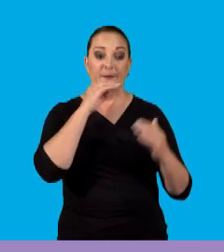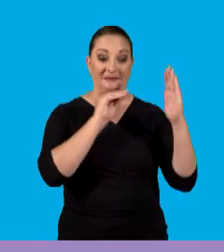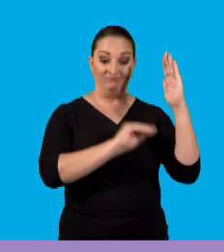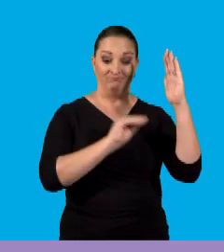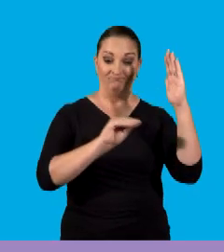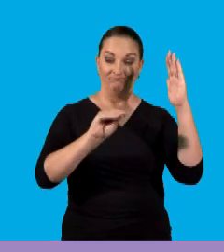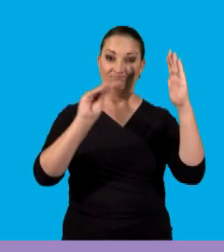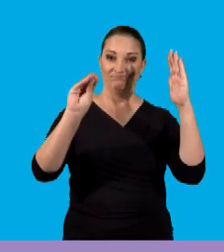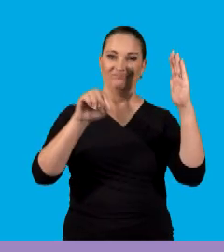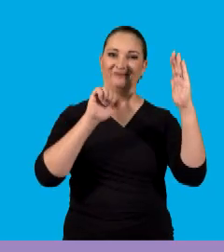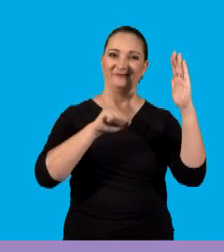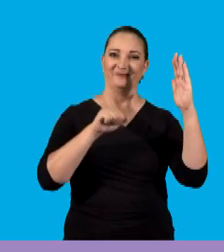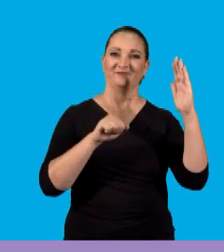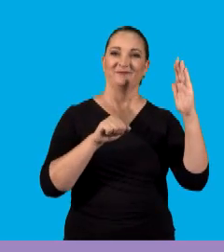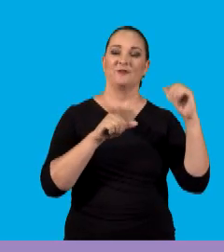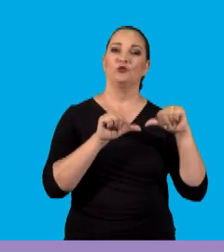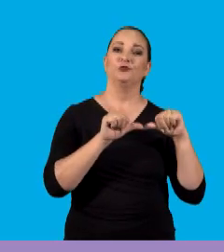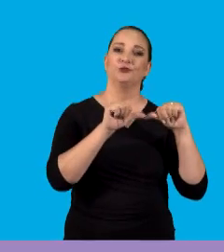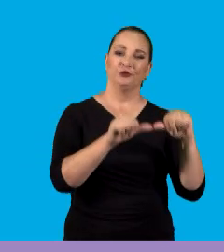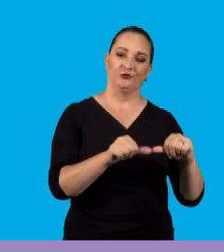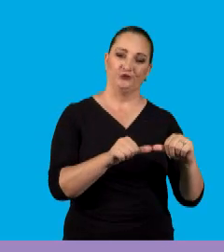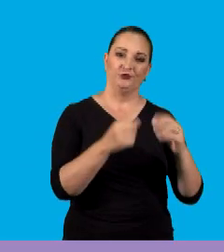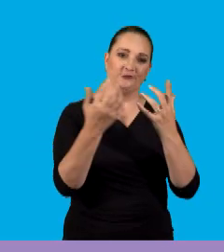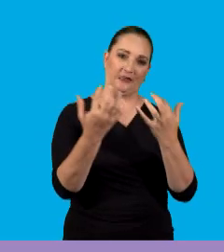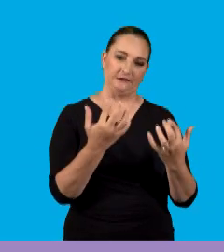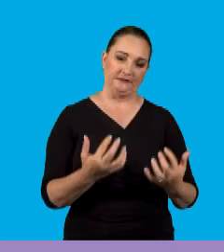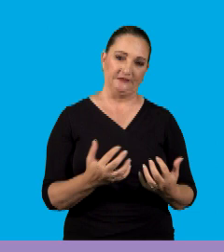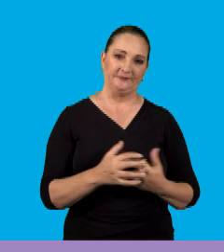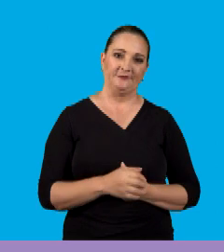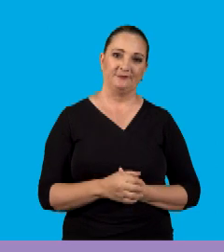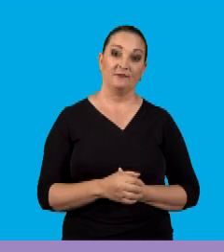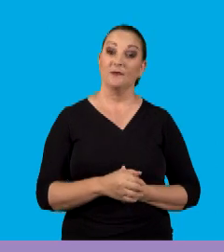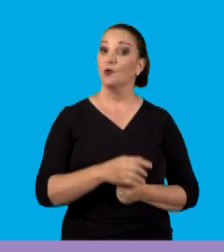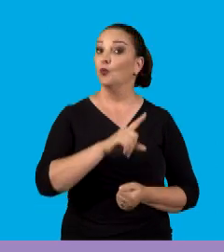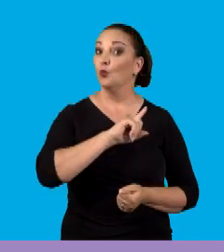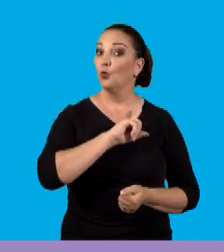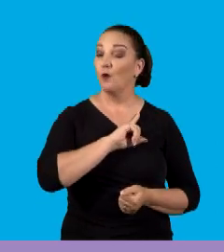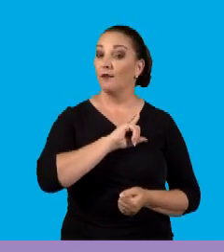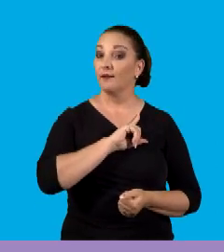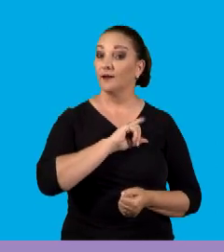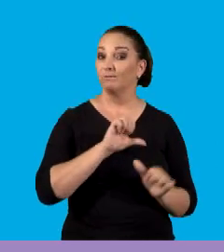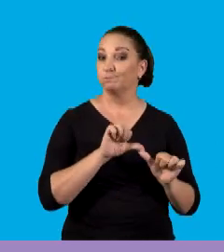data is indeed continuous. And why is it continuous?